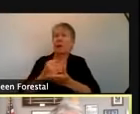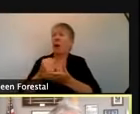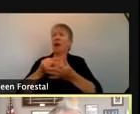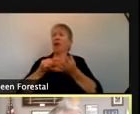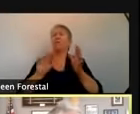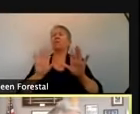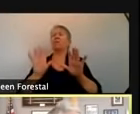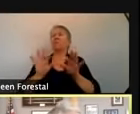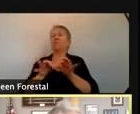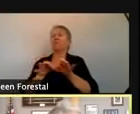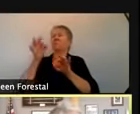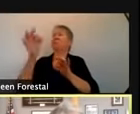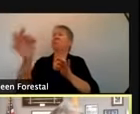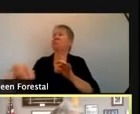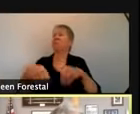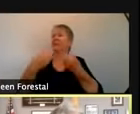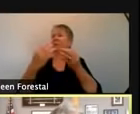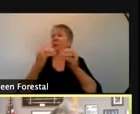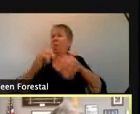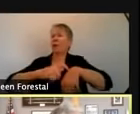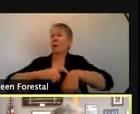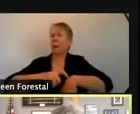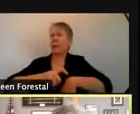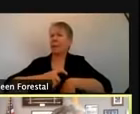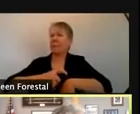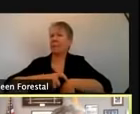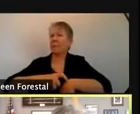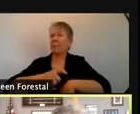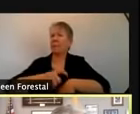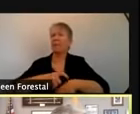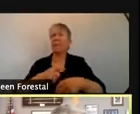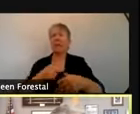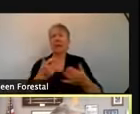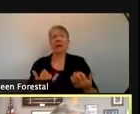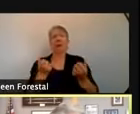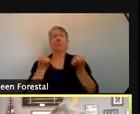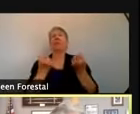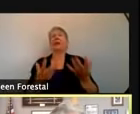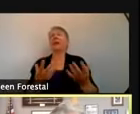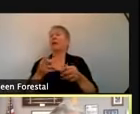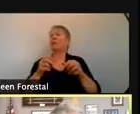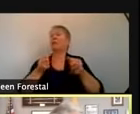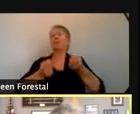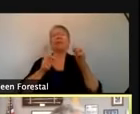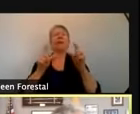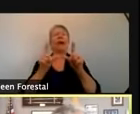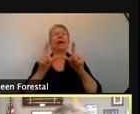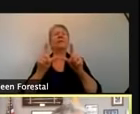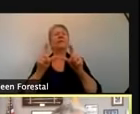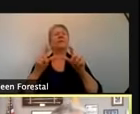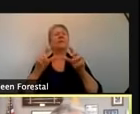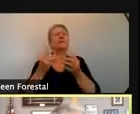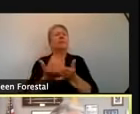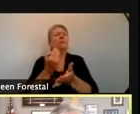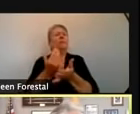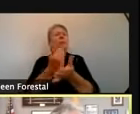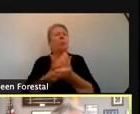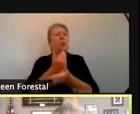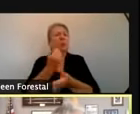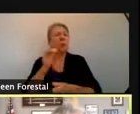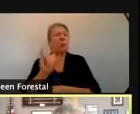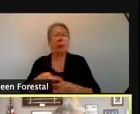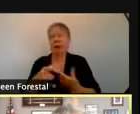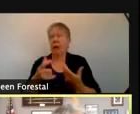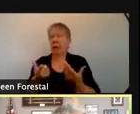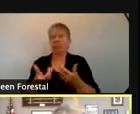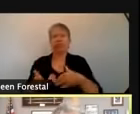than 2/3 online. Second, we addressed driver testing. We cleared the road test backlog well